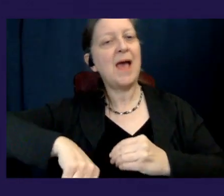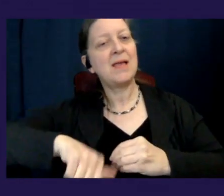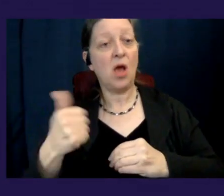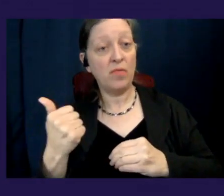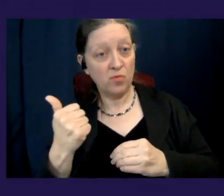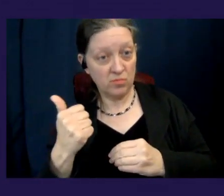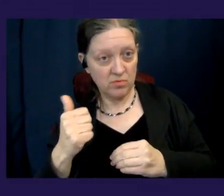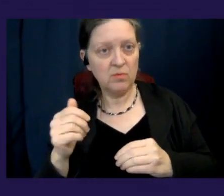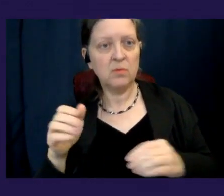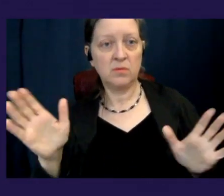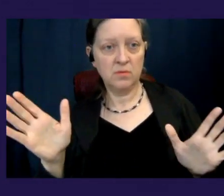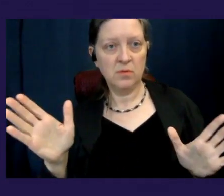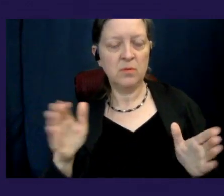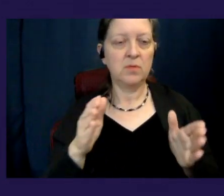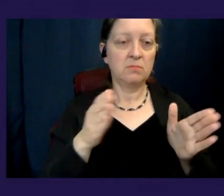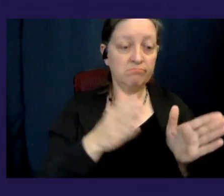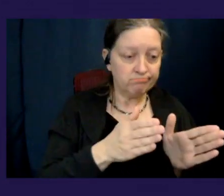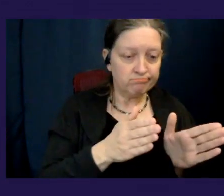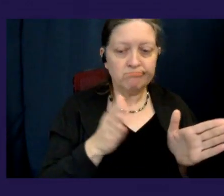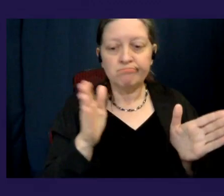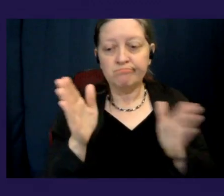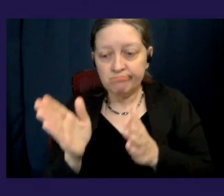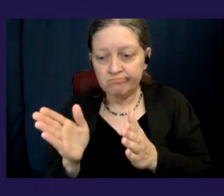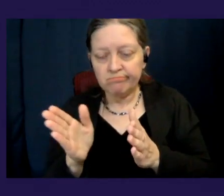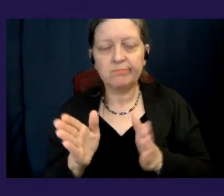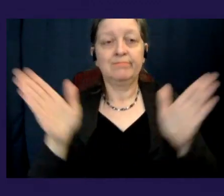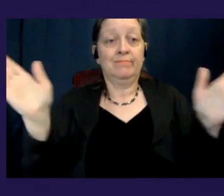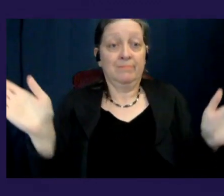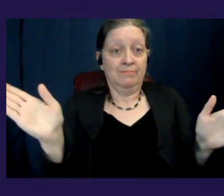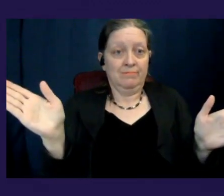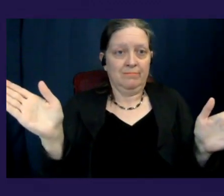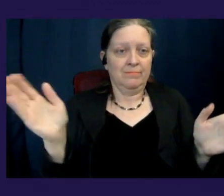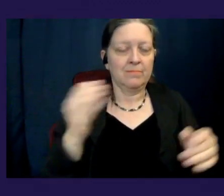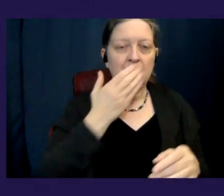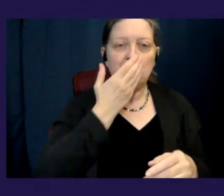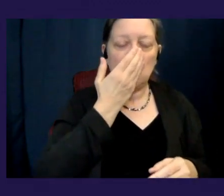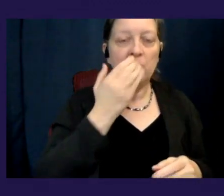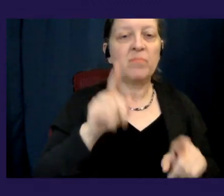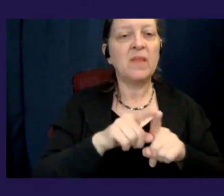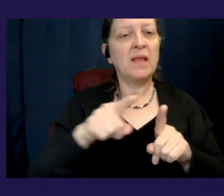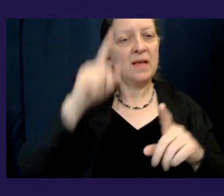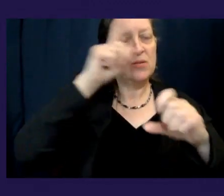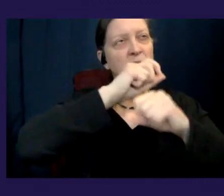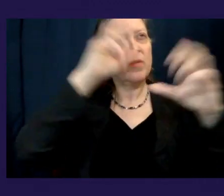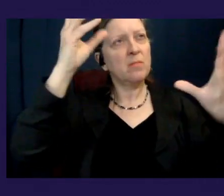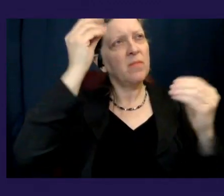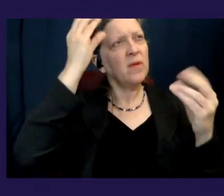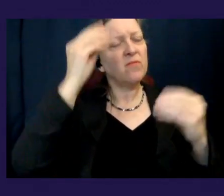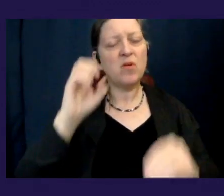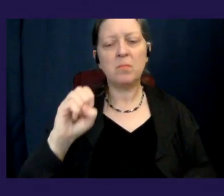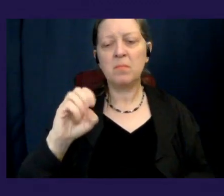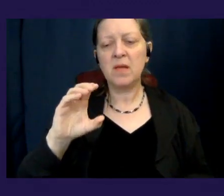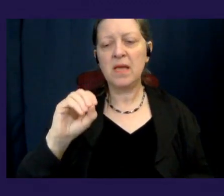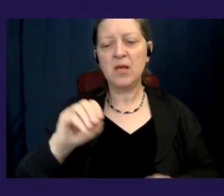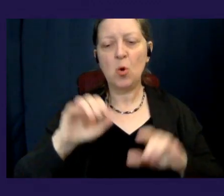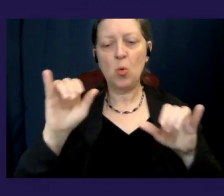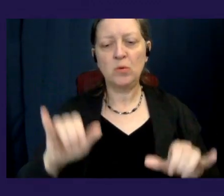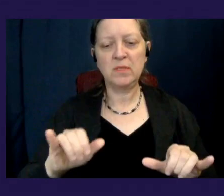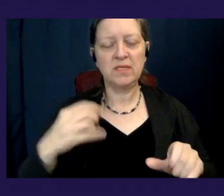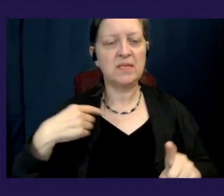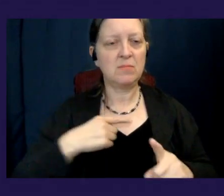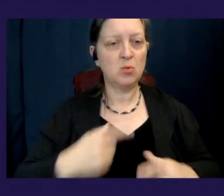all think about the information ecosystems in which we exist, and the richness of data